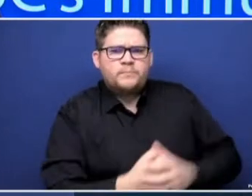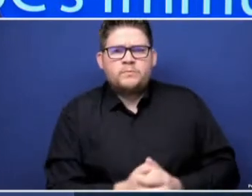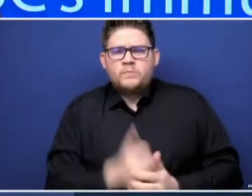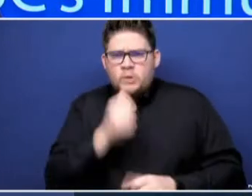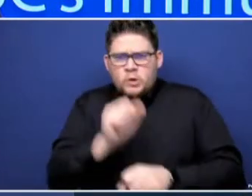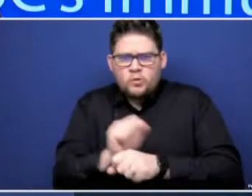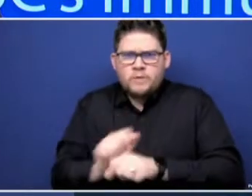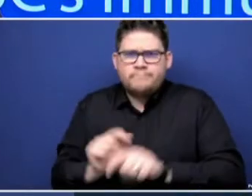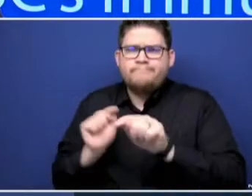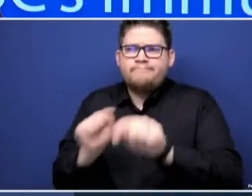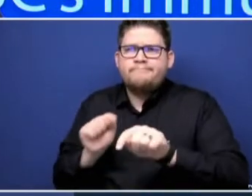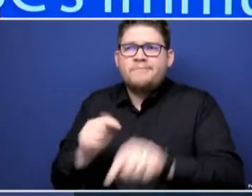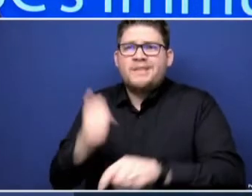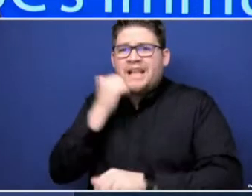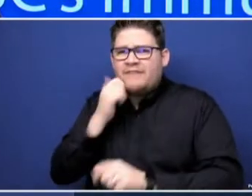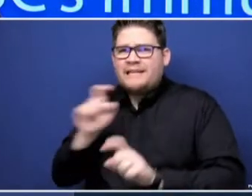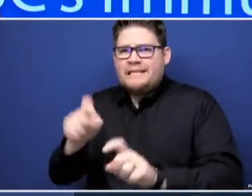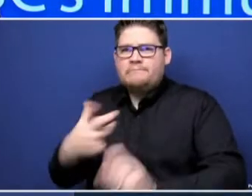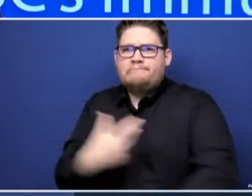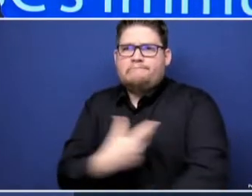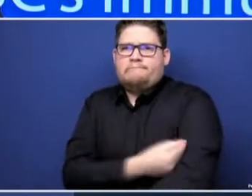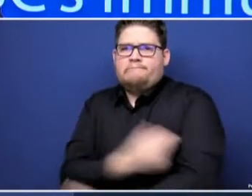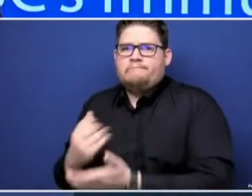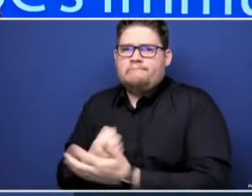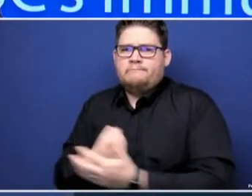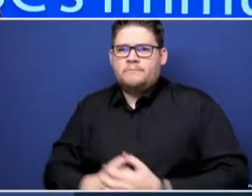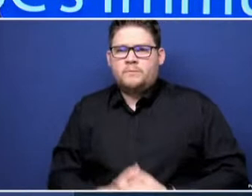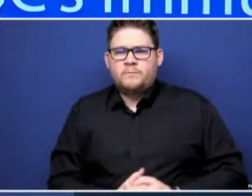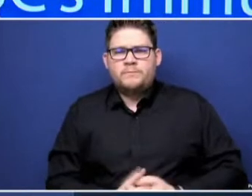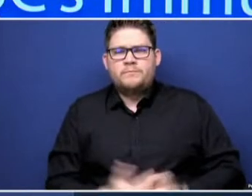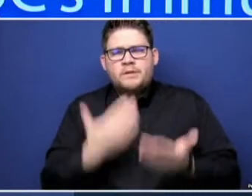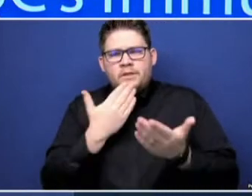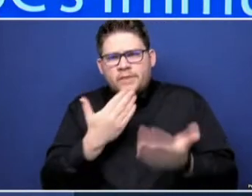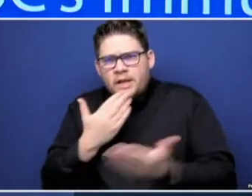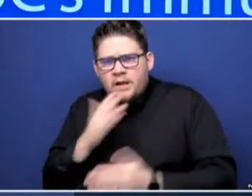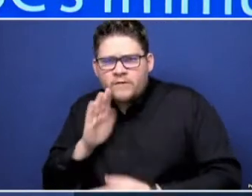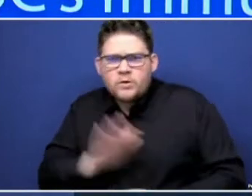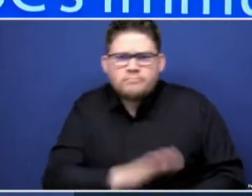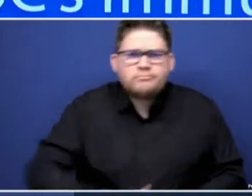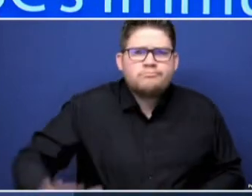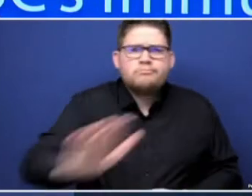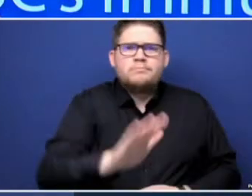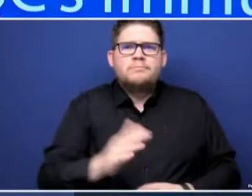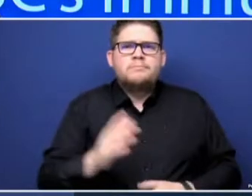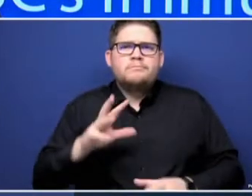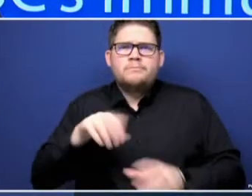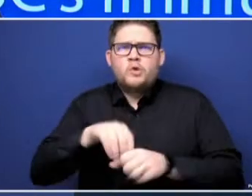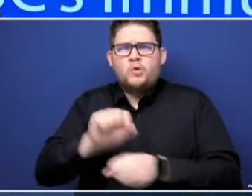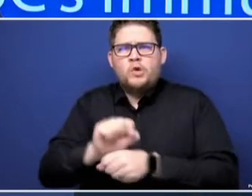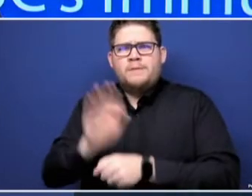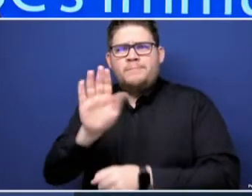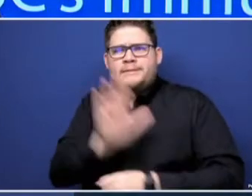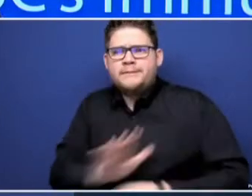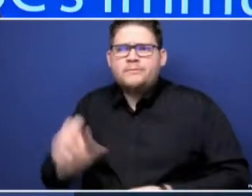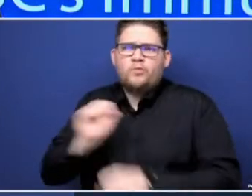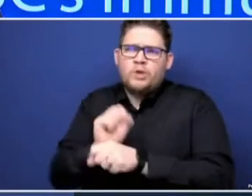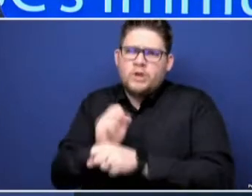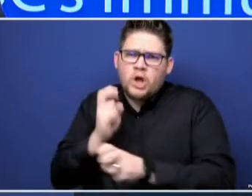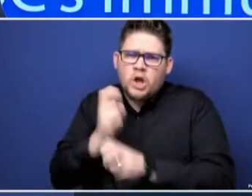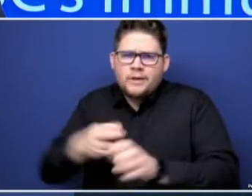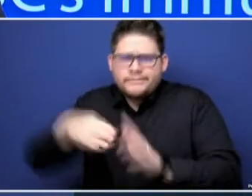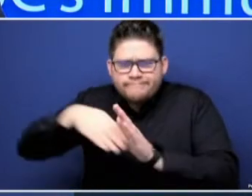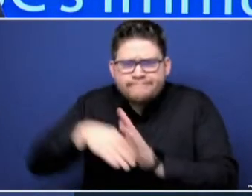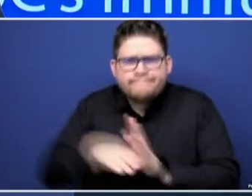to declining employment in some sectors. We today are announcing a program that we put in place with 14 businesses across the